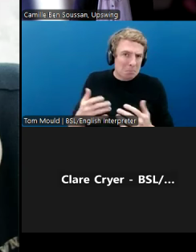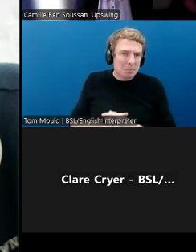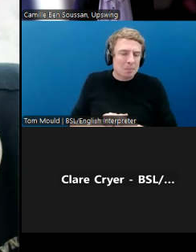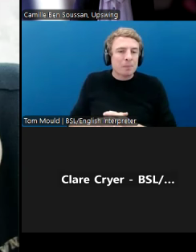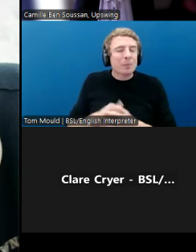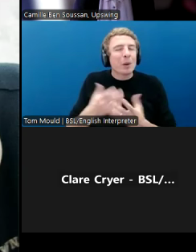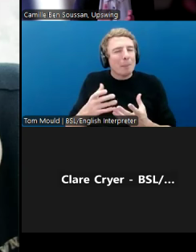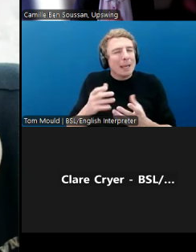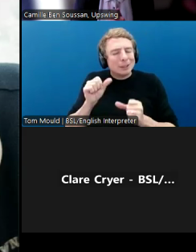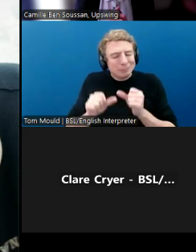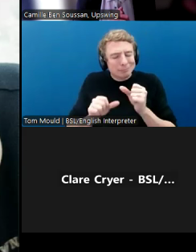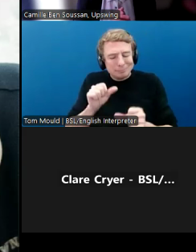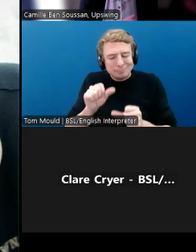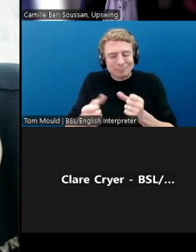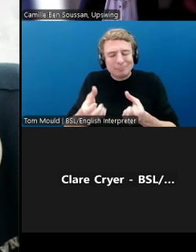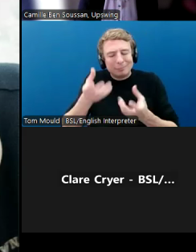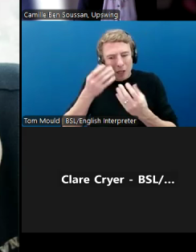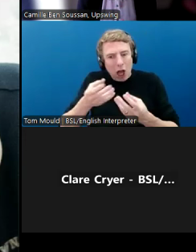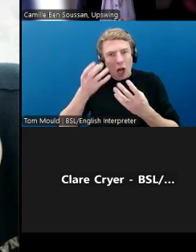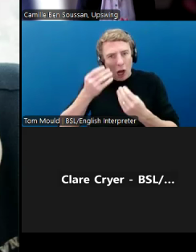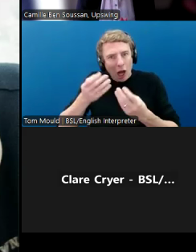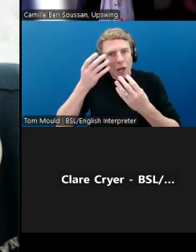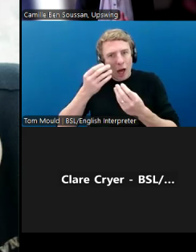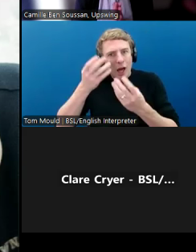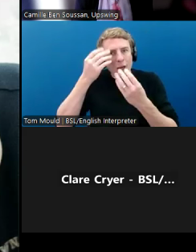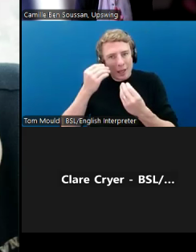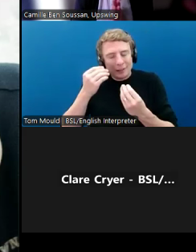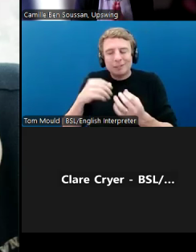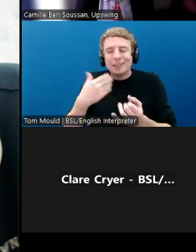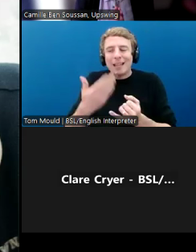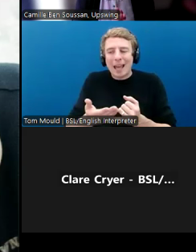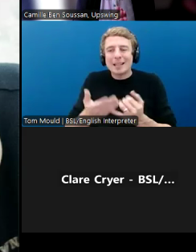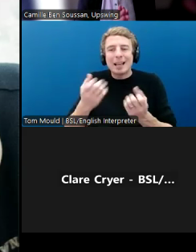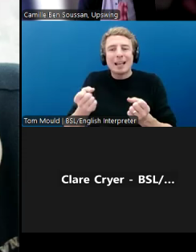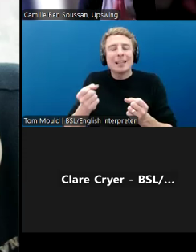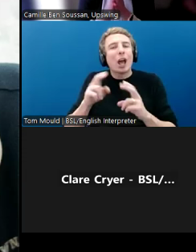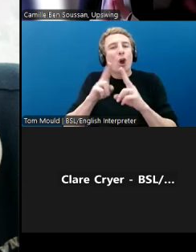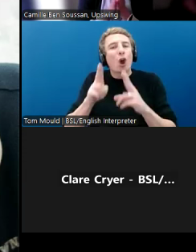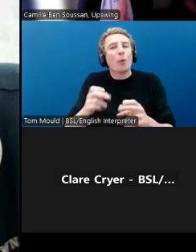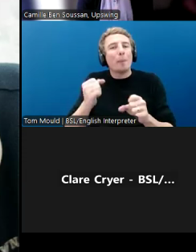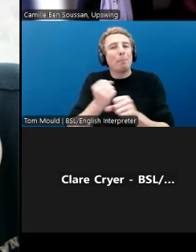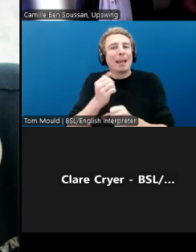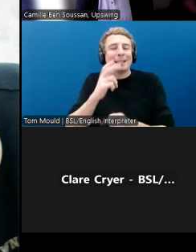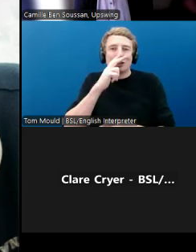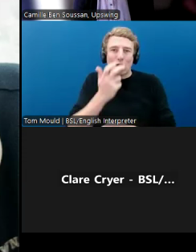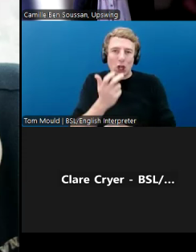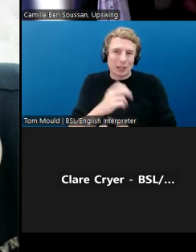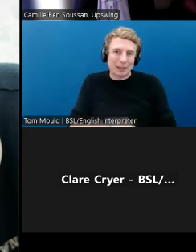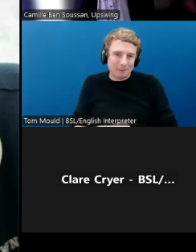together a project called Homemade Circus. And in 2019, we were very grateful to